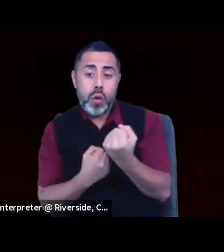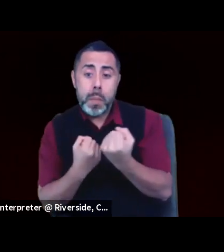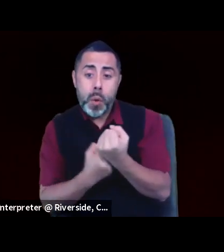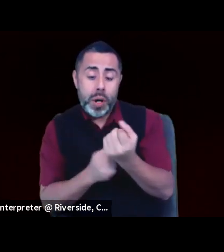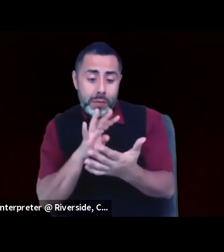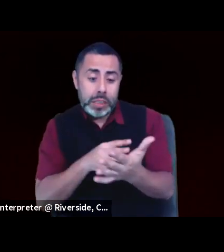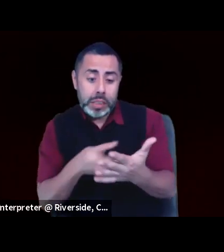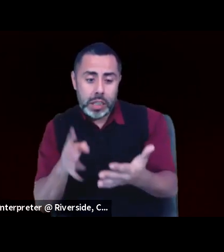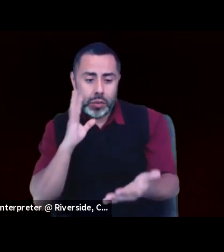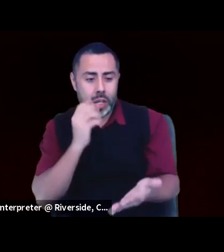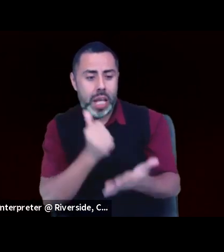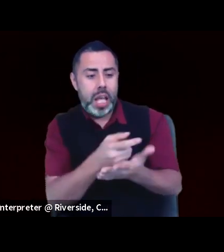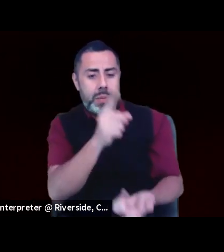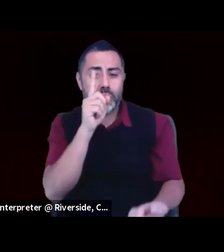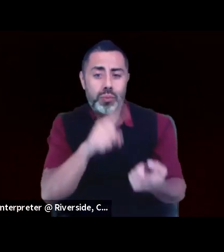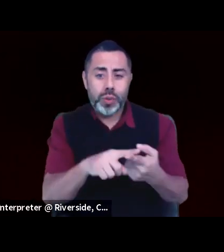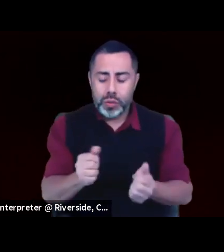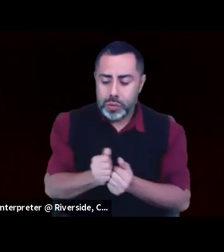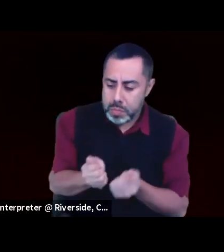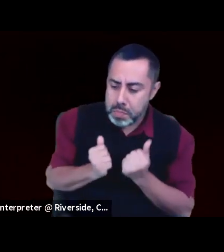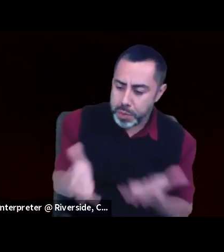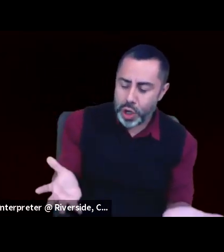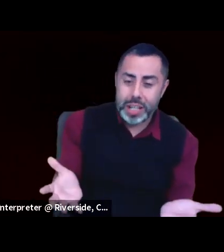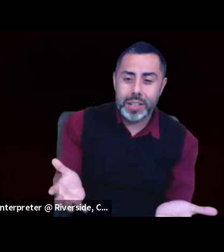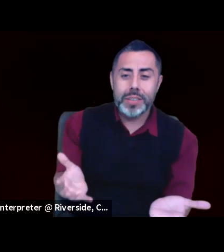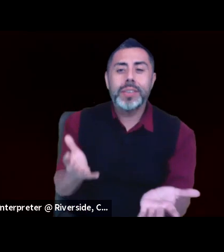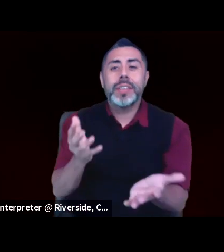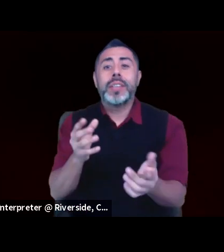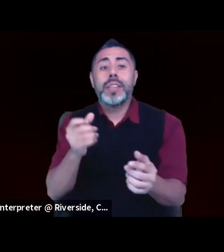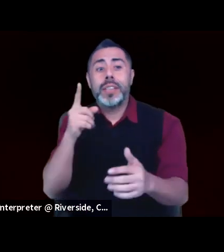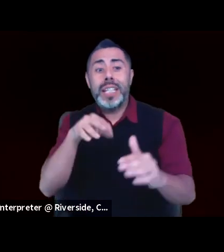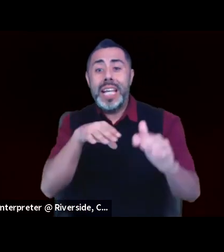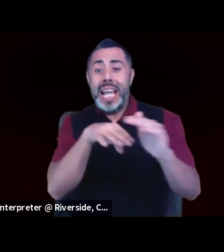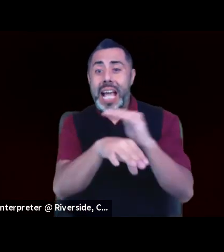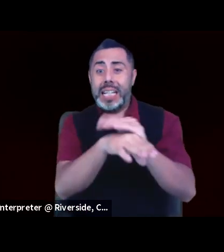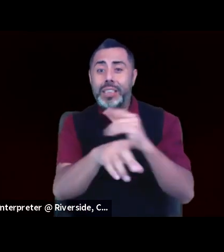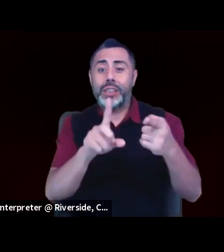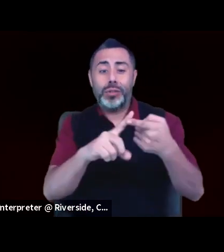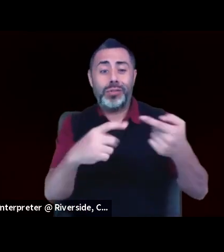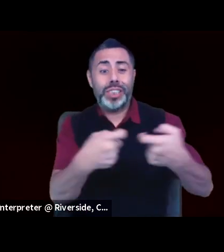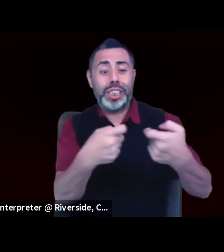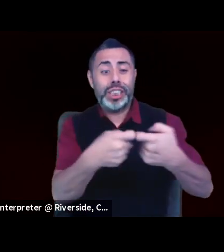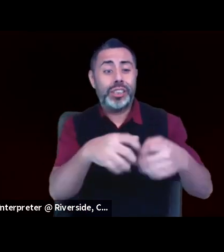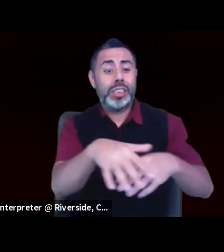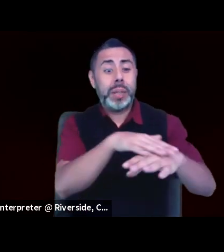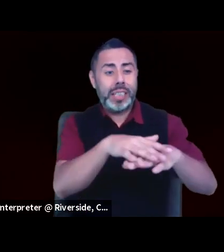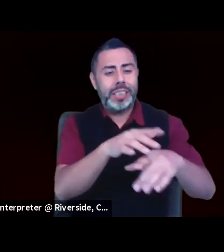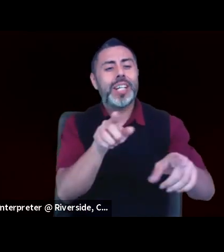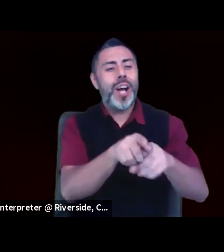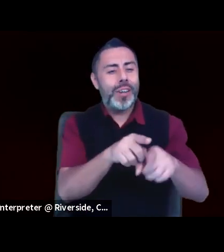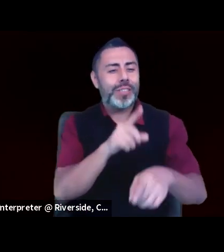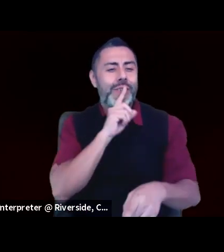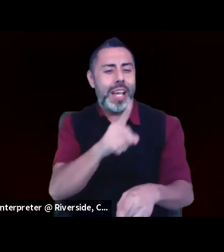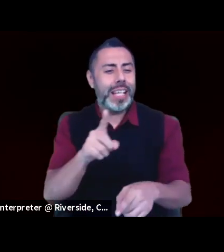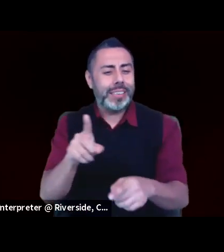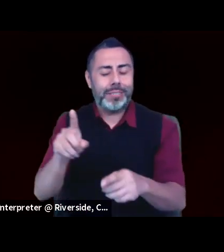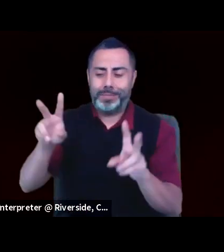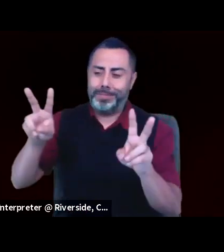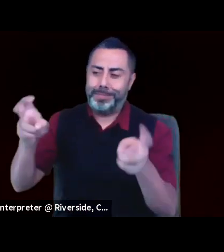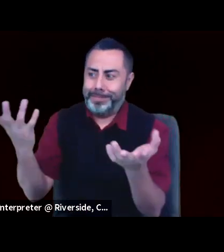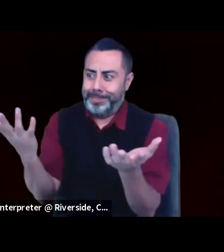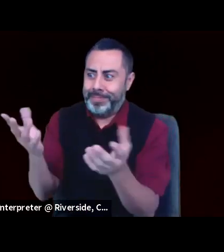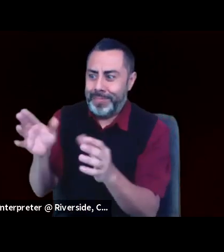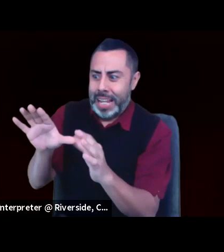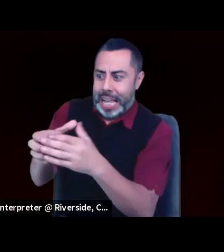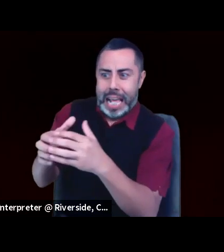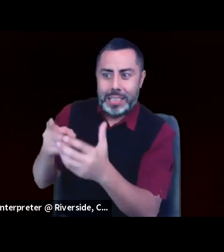because access to digital spaces is also a class reality and an economic reality. Do you have the equipment? Do you have Wi-Fi? How else